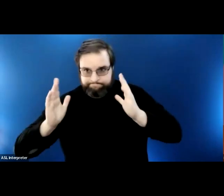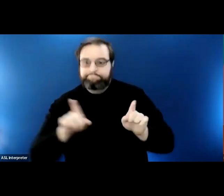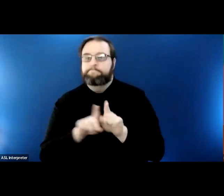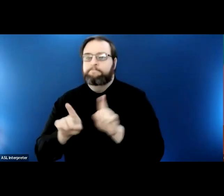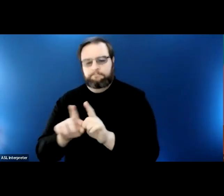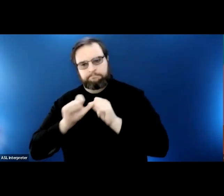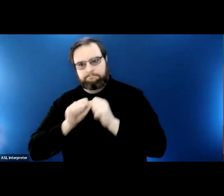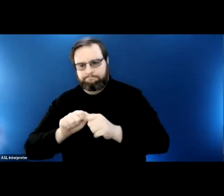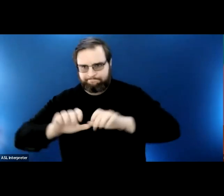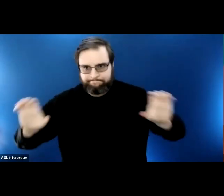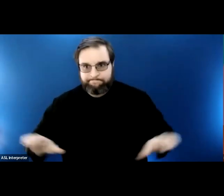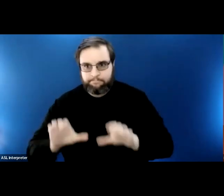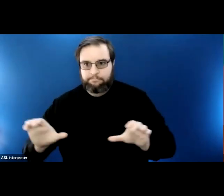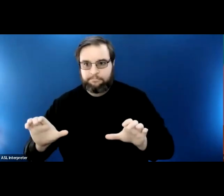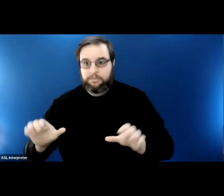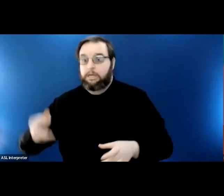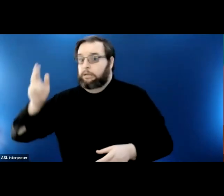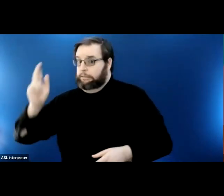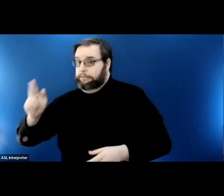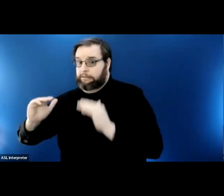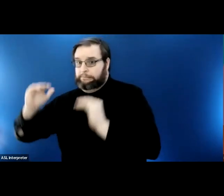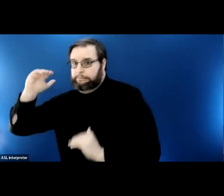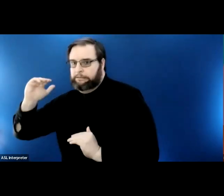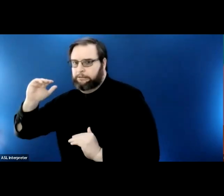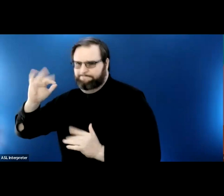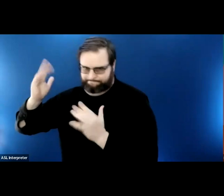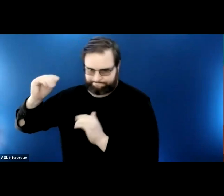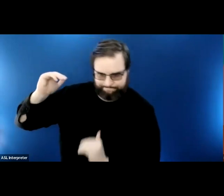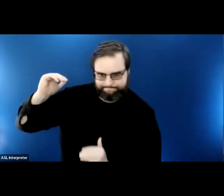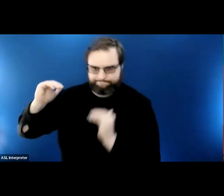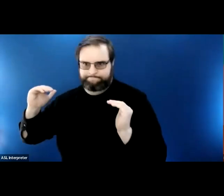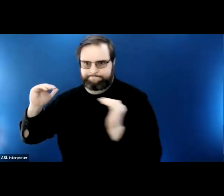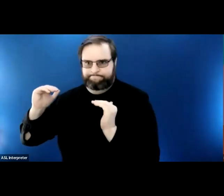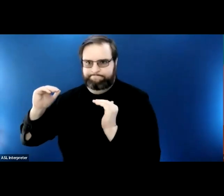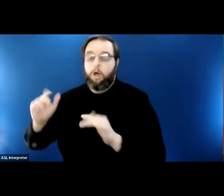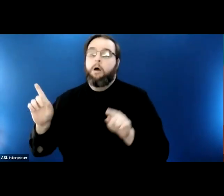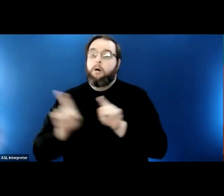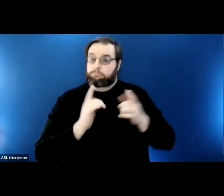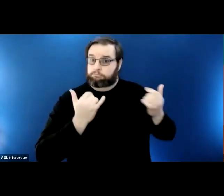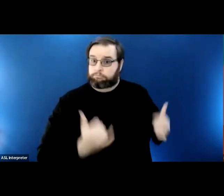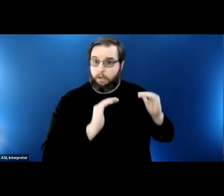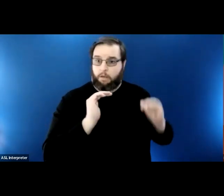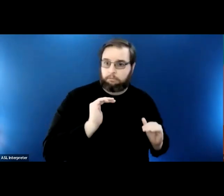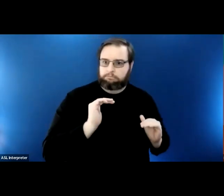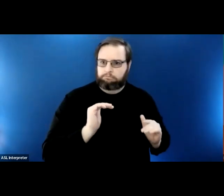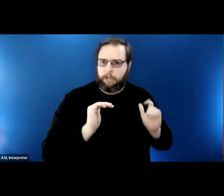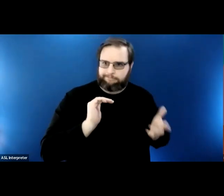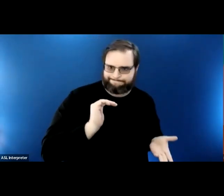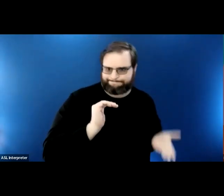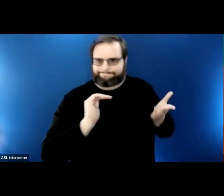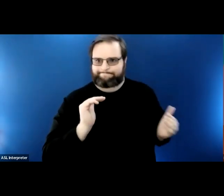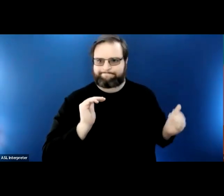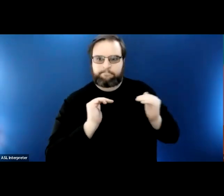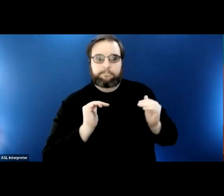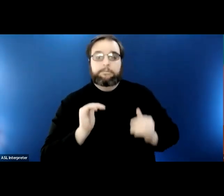address historical and contemporary injustices. I believe that if our entire healthcare system makes a